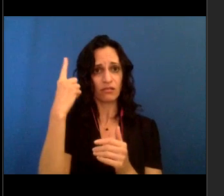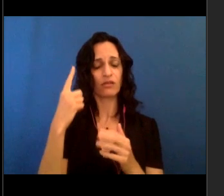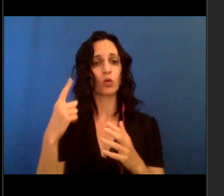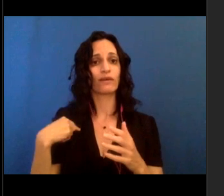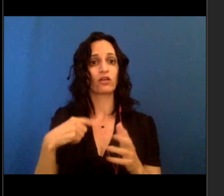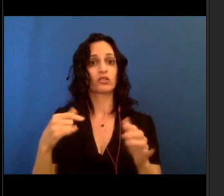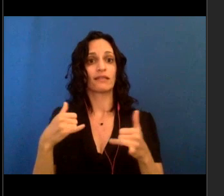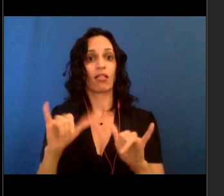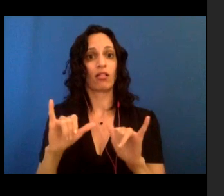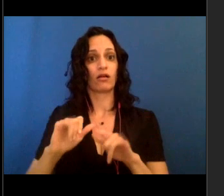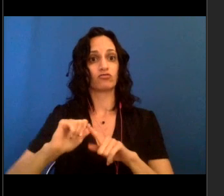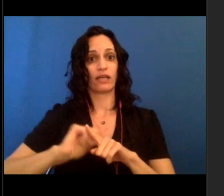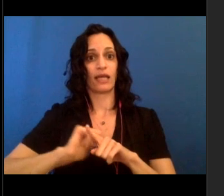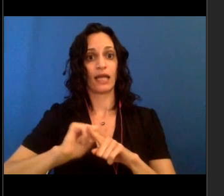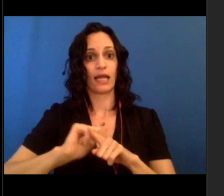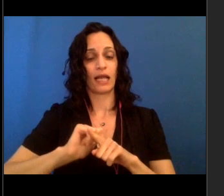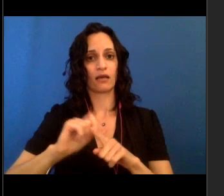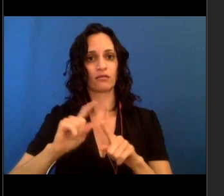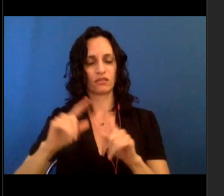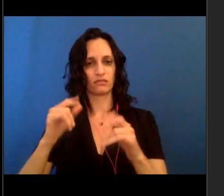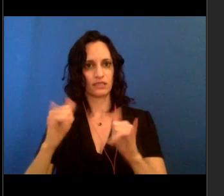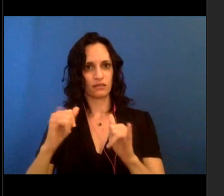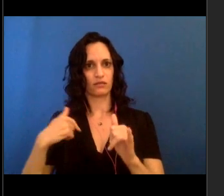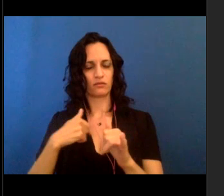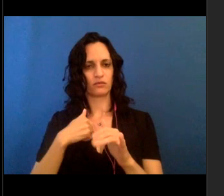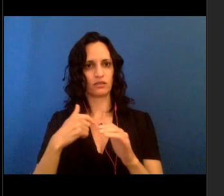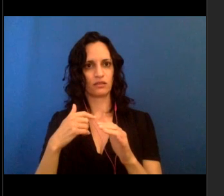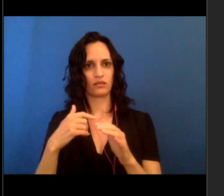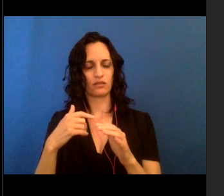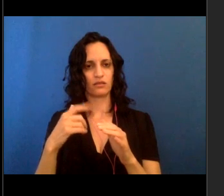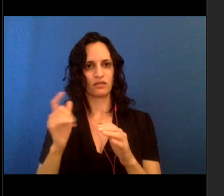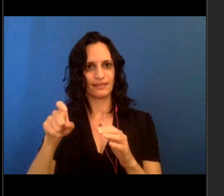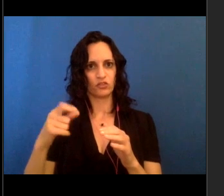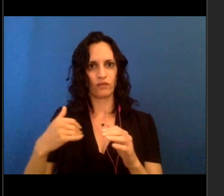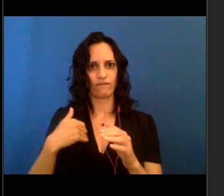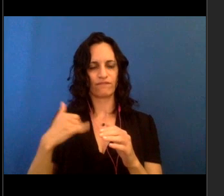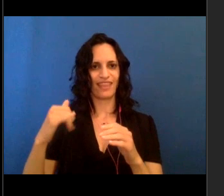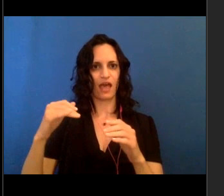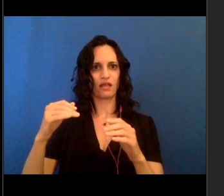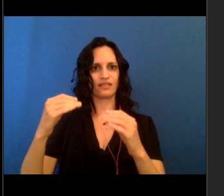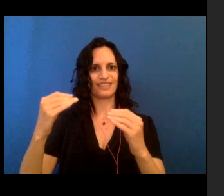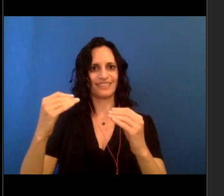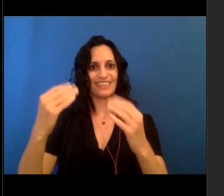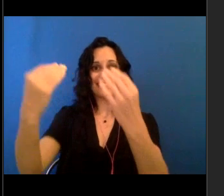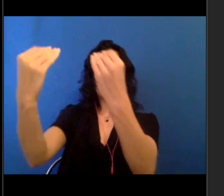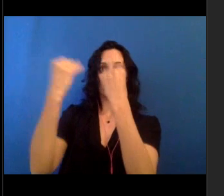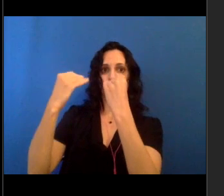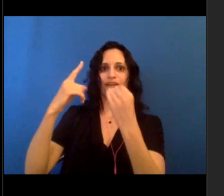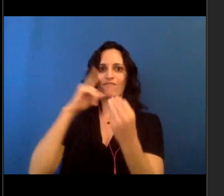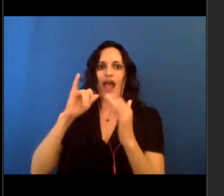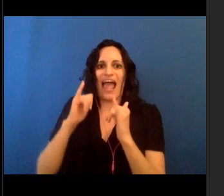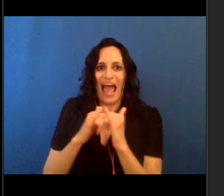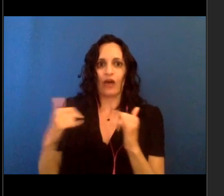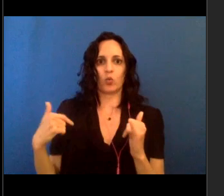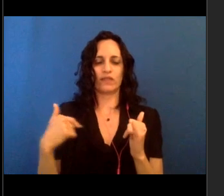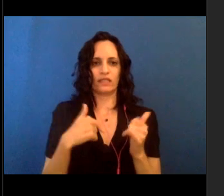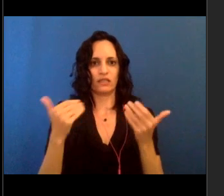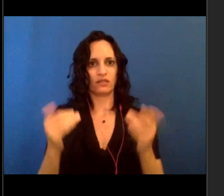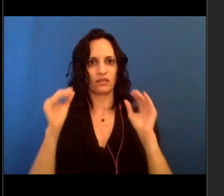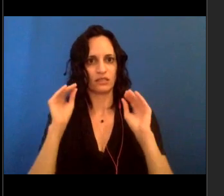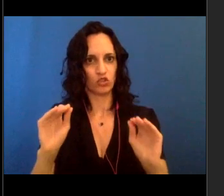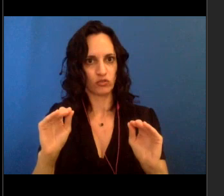actual explicit pedagogical training given to graduate students. And additionally, we're supposed to be professionals, right? We're supposed to be going out